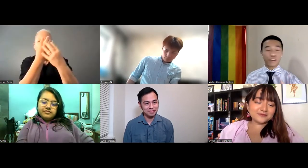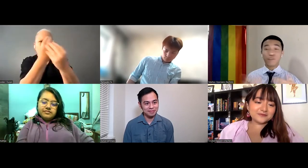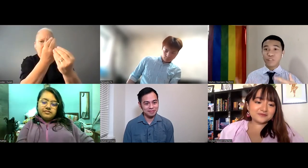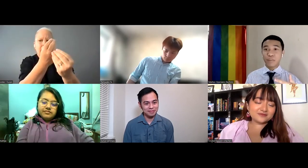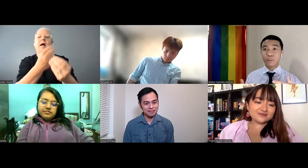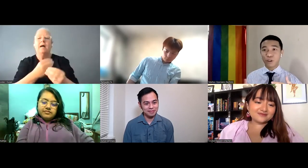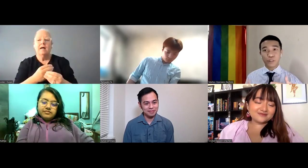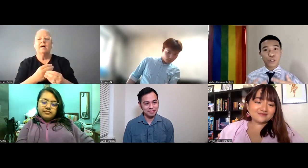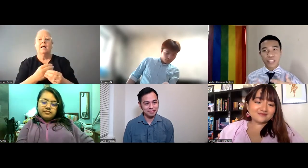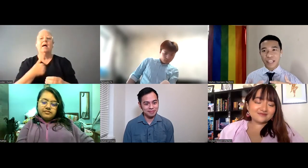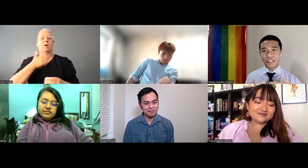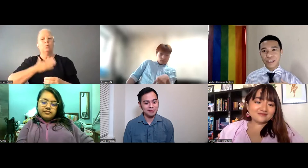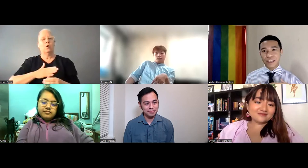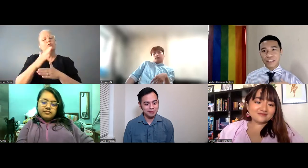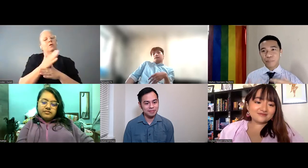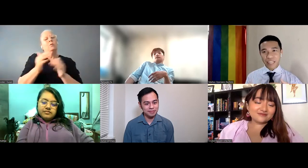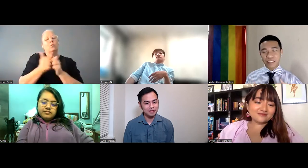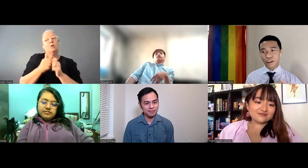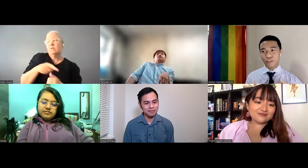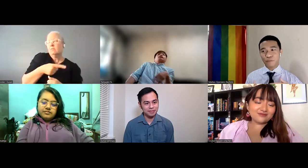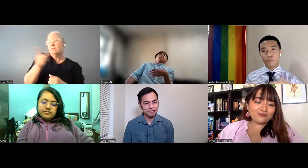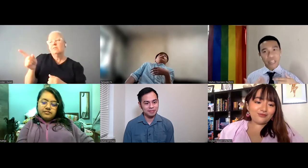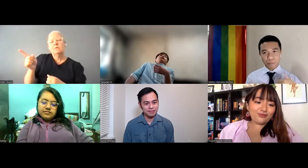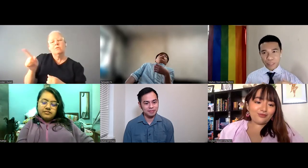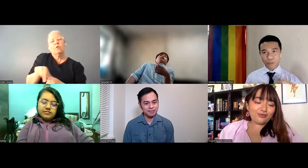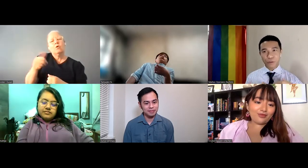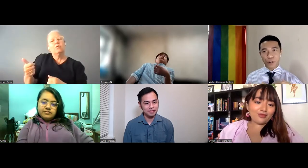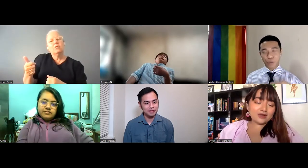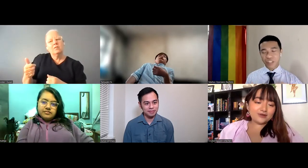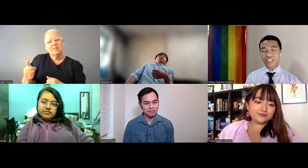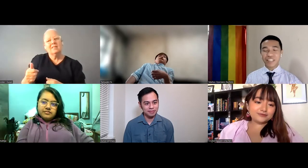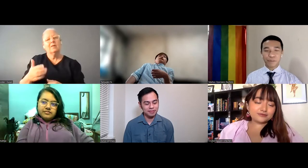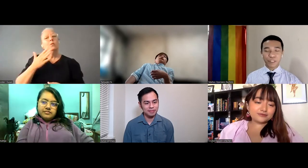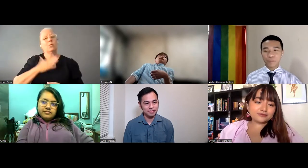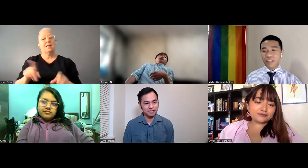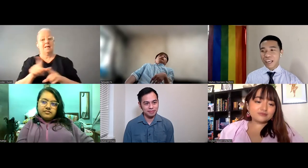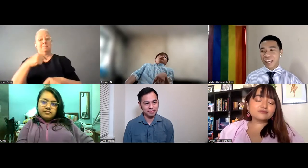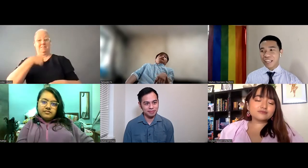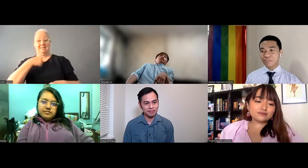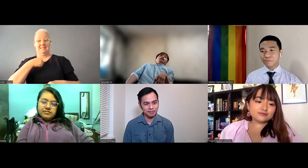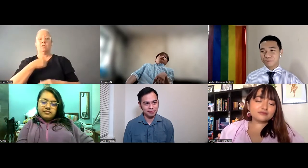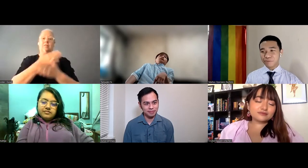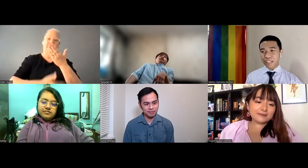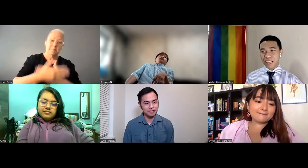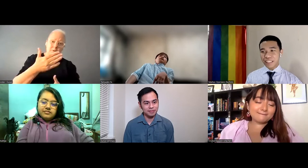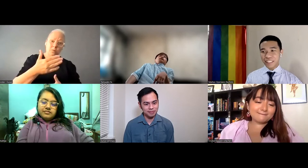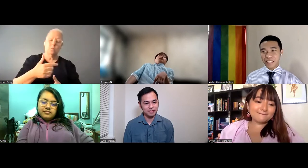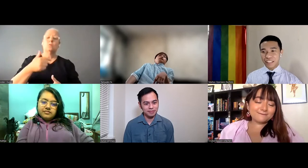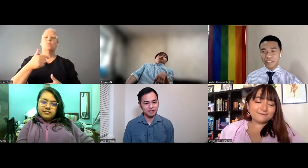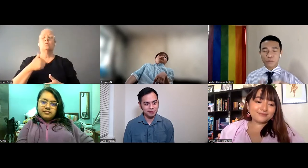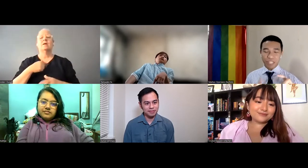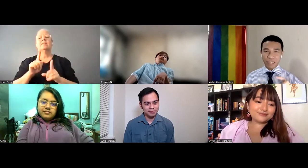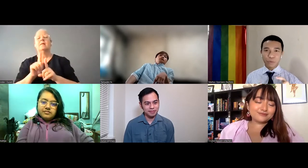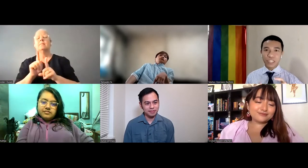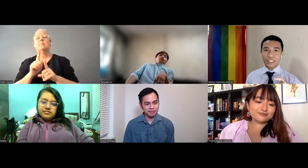friends in order for them to also understand the plight of people like me who are queer and disabled. And I think that